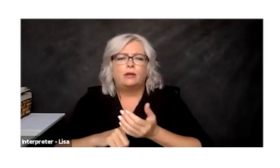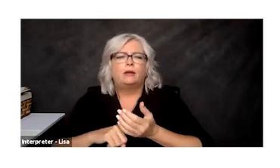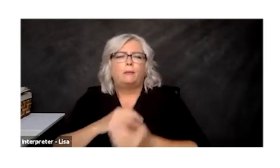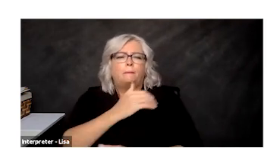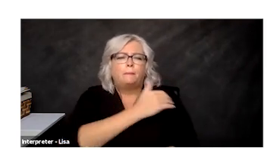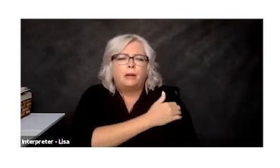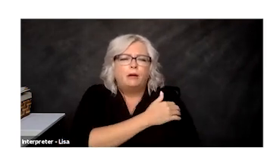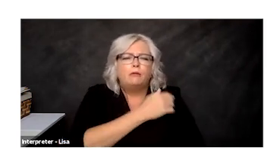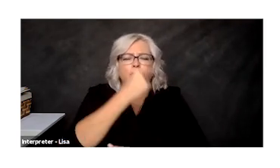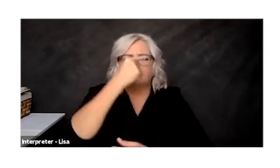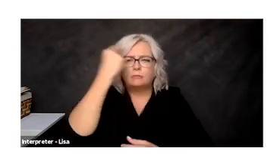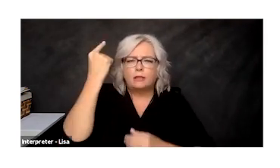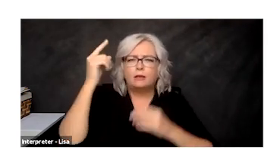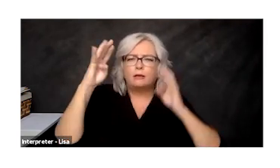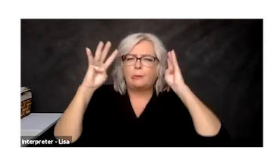that question sort of,